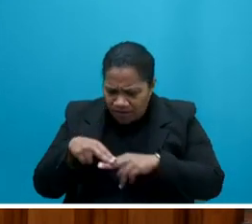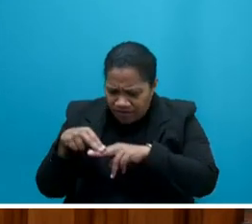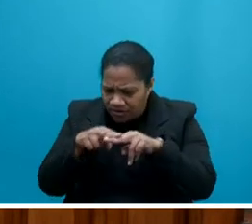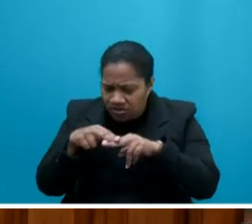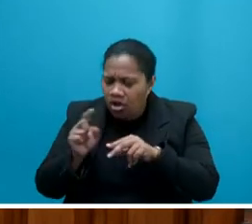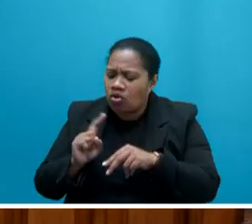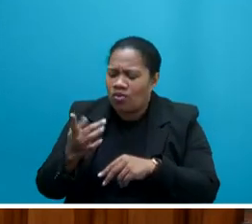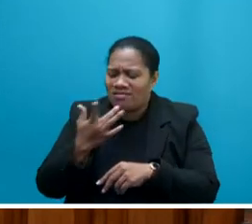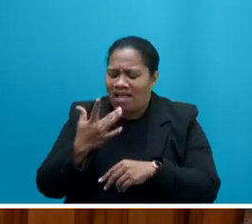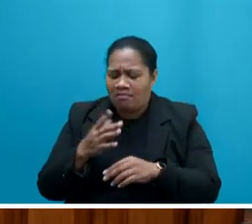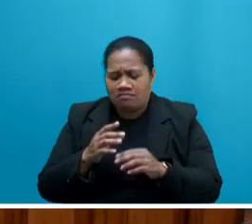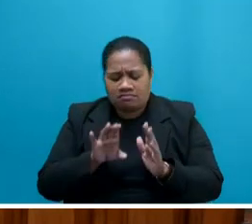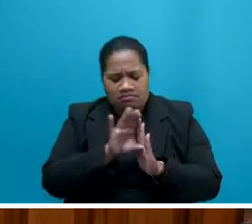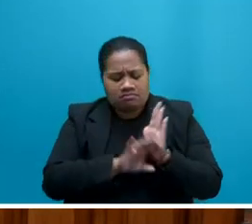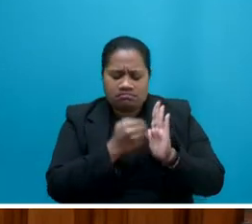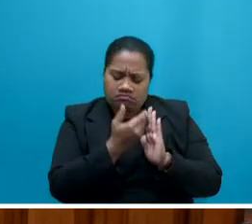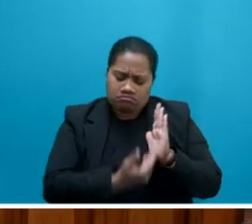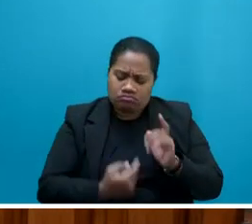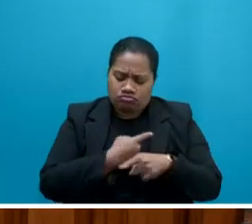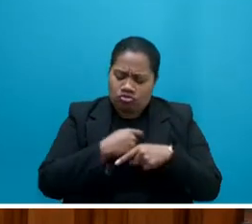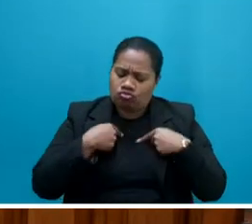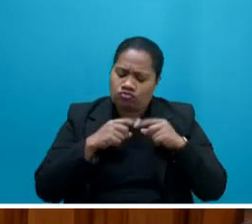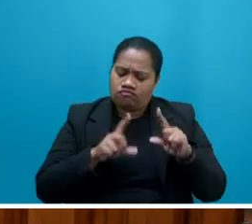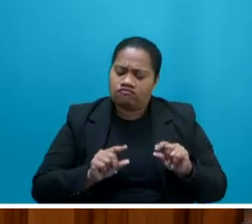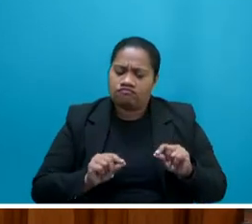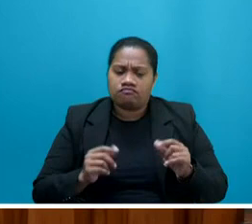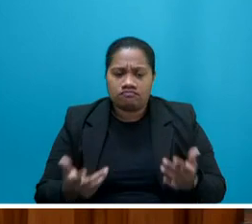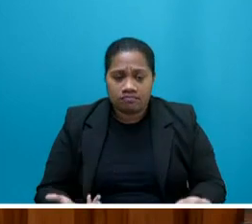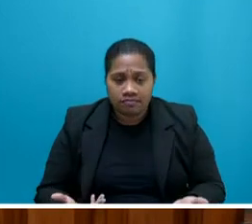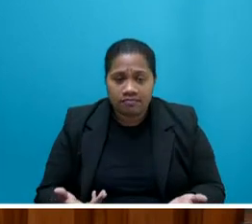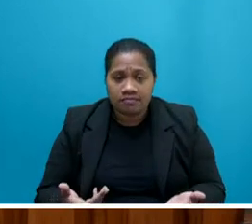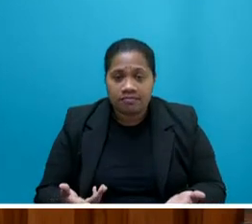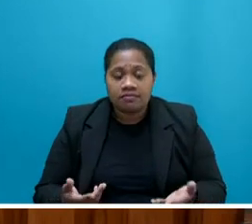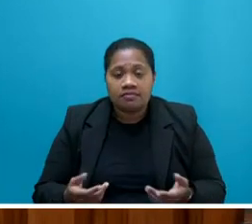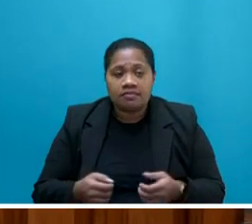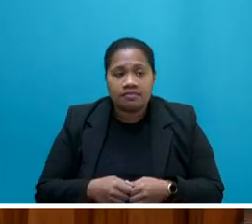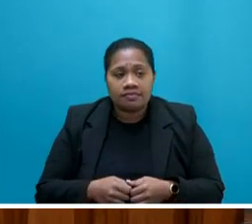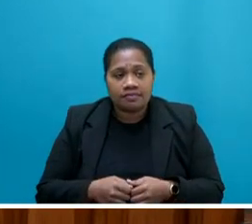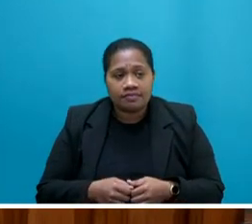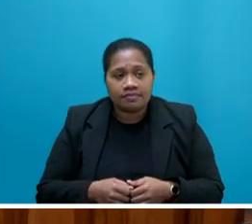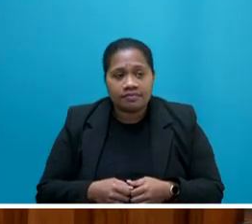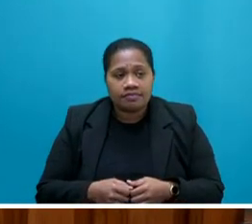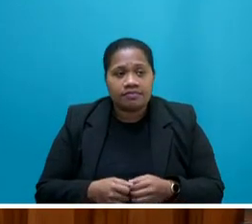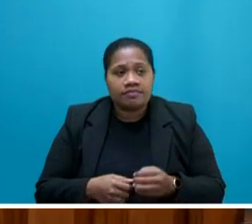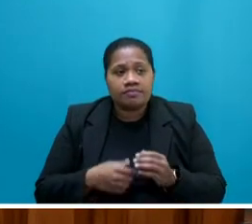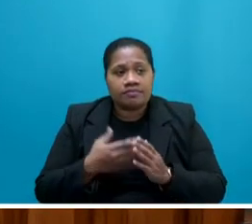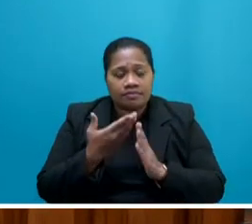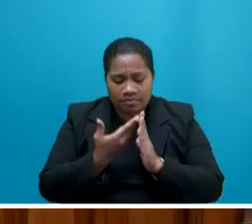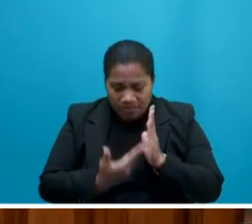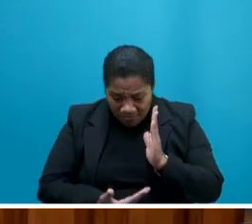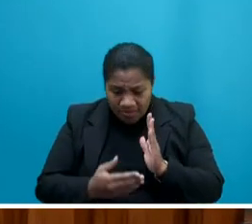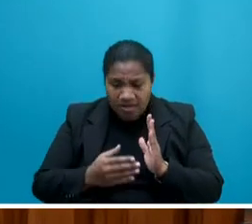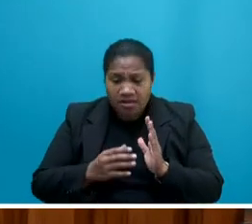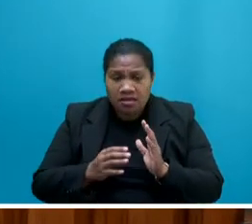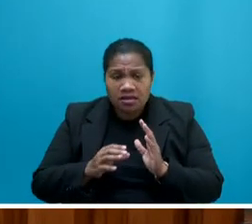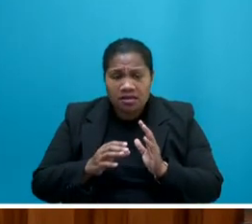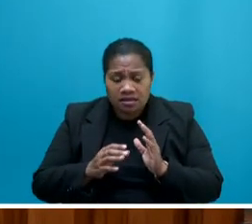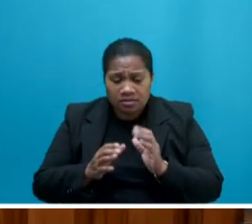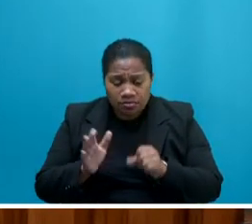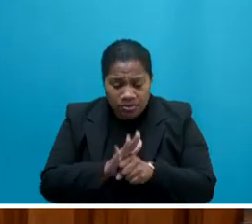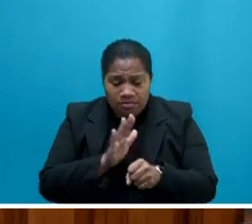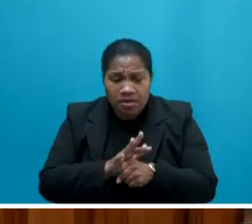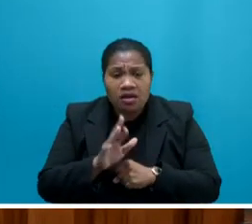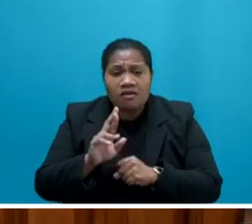desired. Number four, that this Constitution was designed to grant immunity to the coup makers and save them from the long arm of the